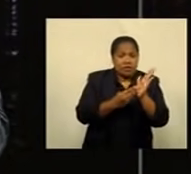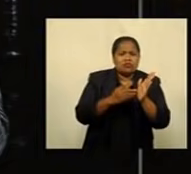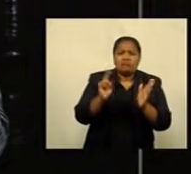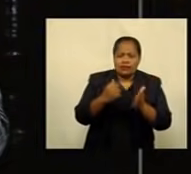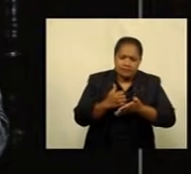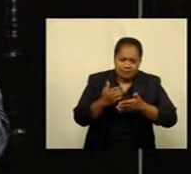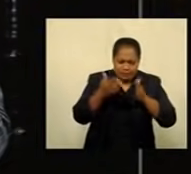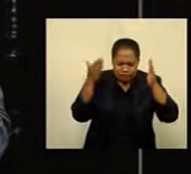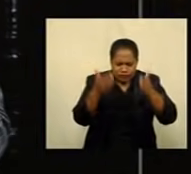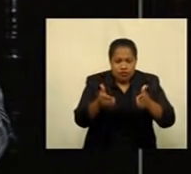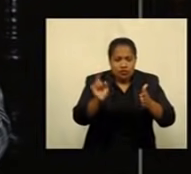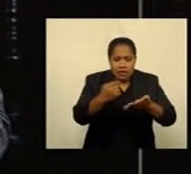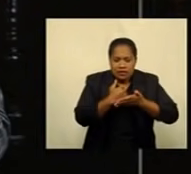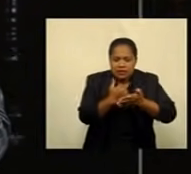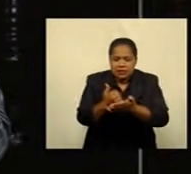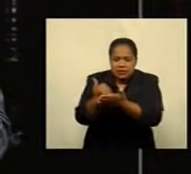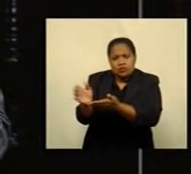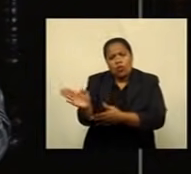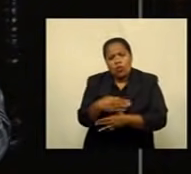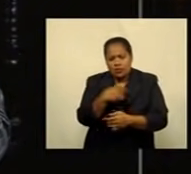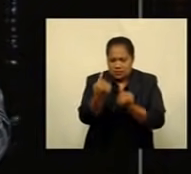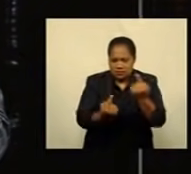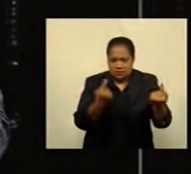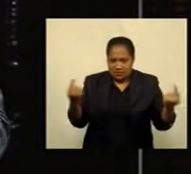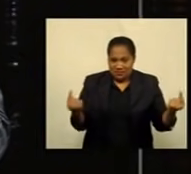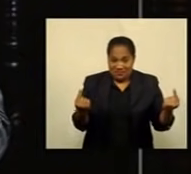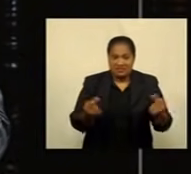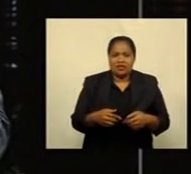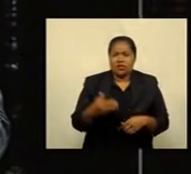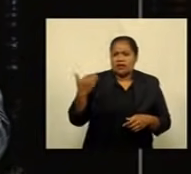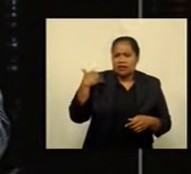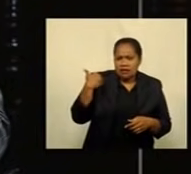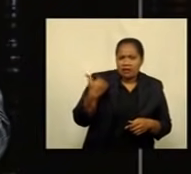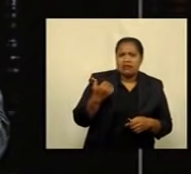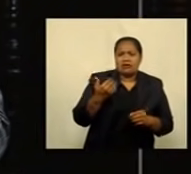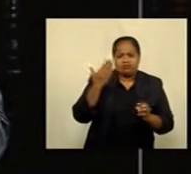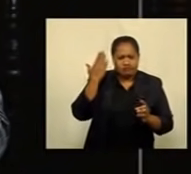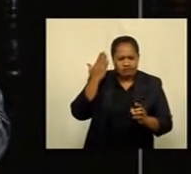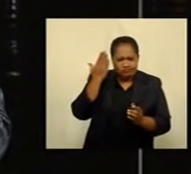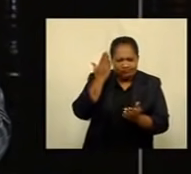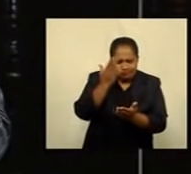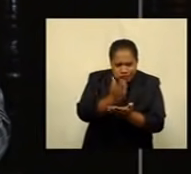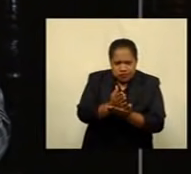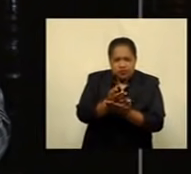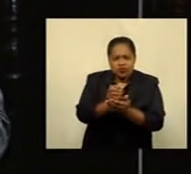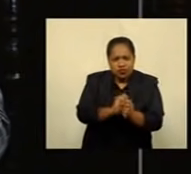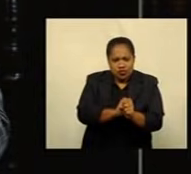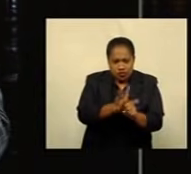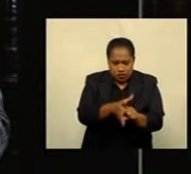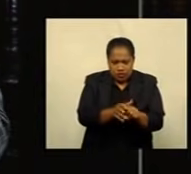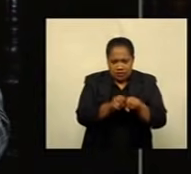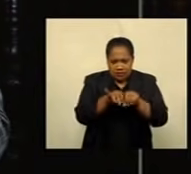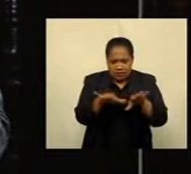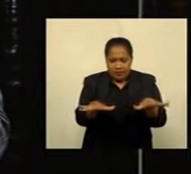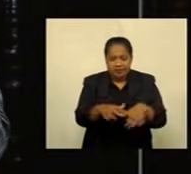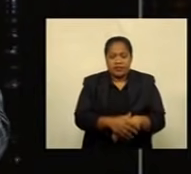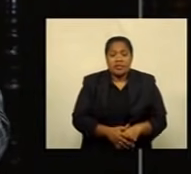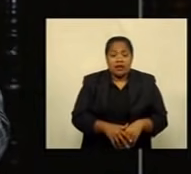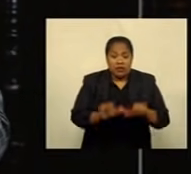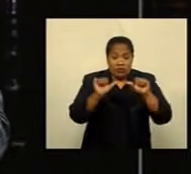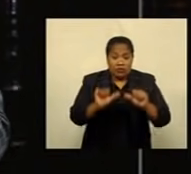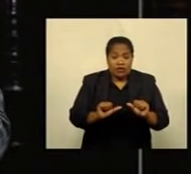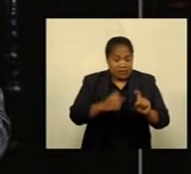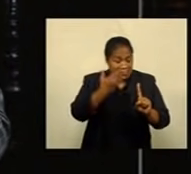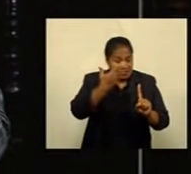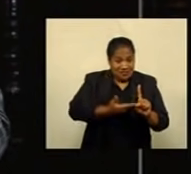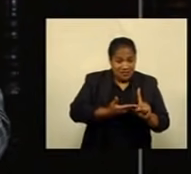every individual who is either directly or indirectly affected by the COVID-19 pandemic. President Dr. Nur Bano Ali has welcomed the